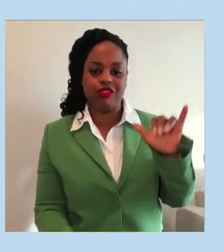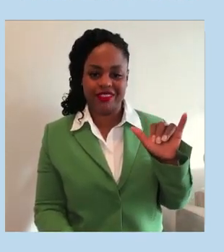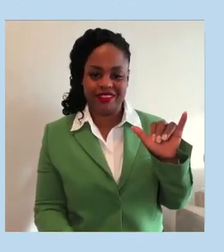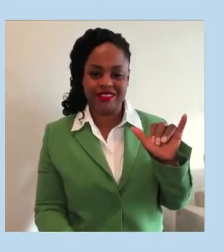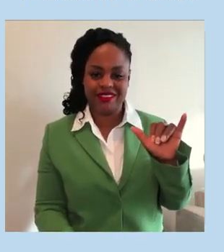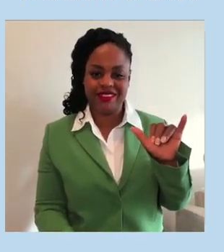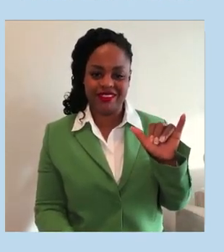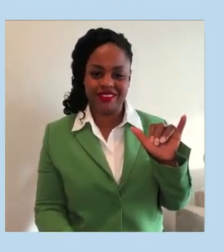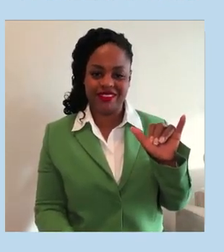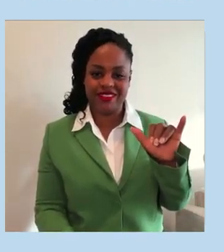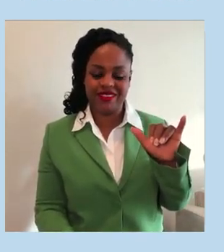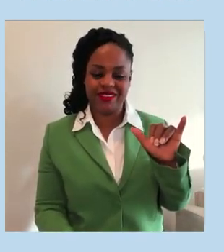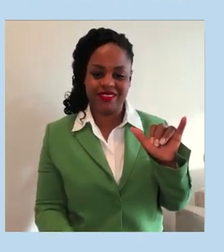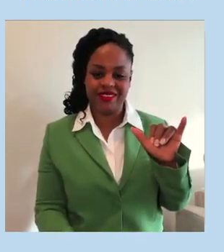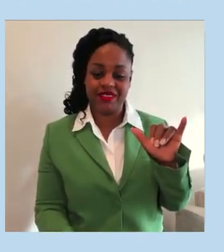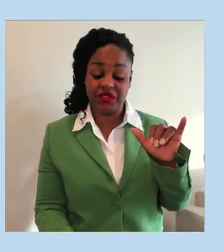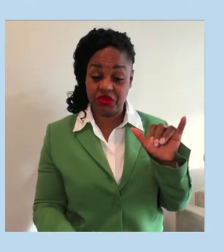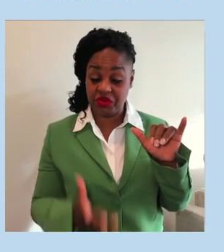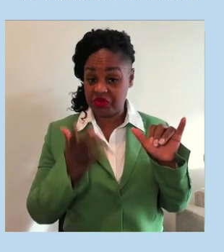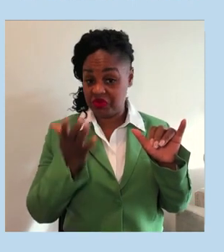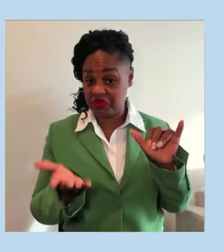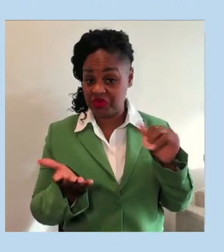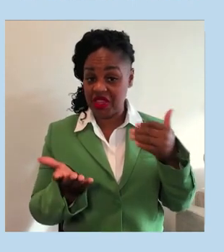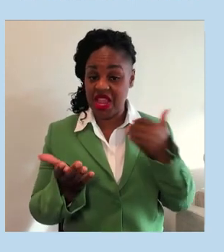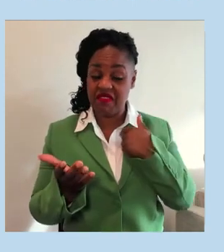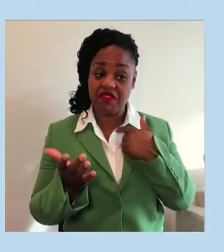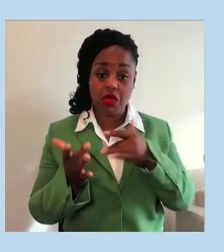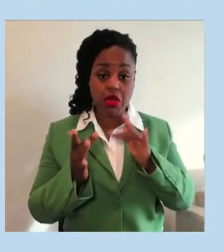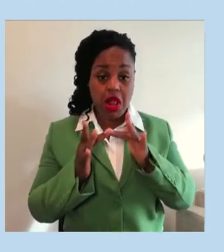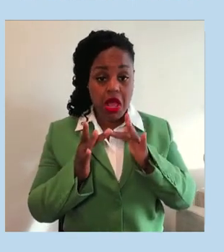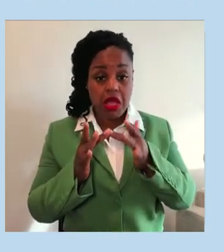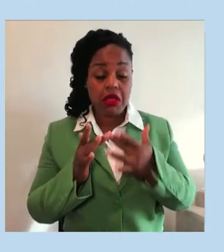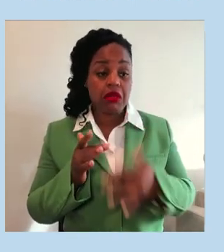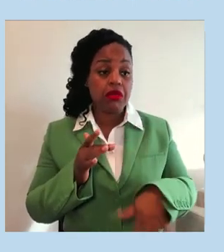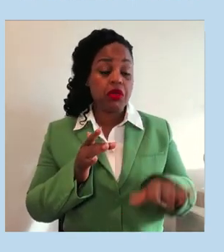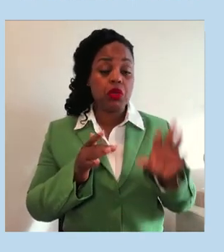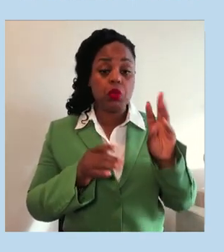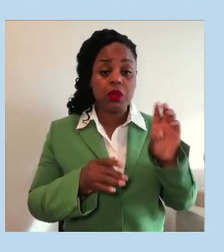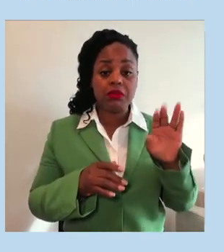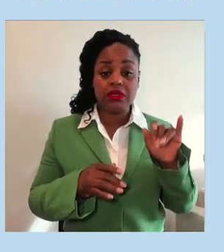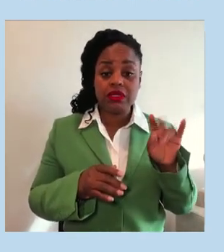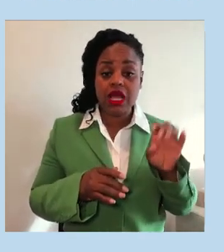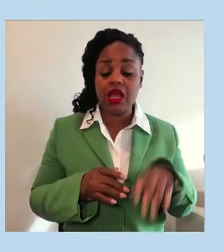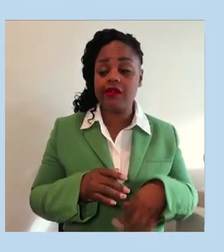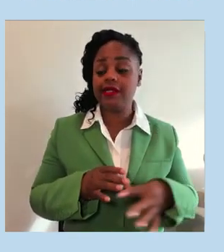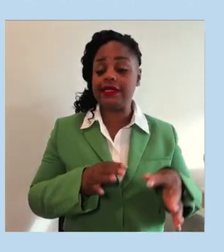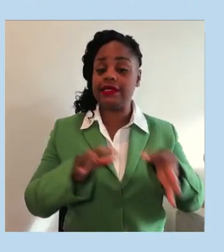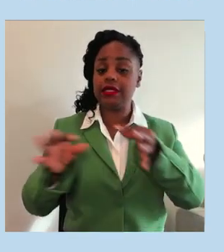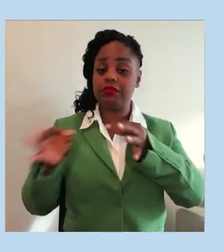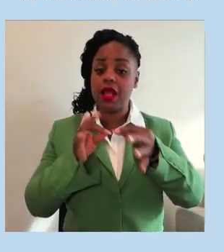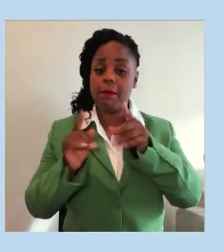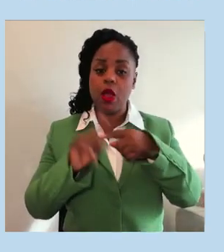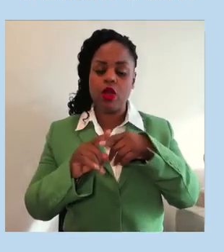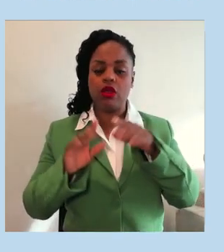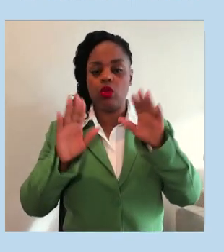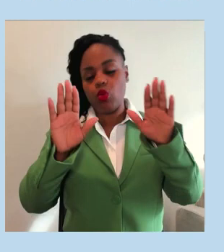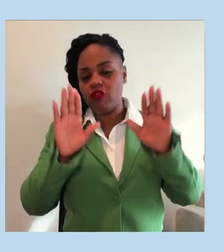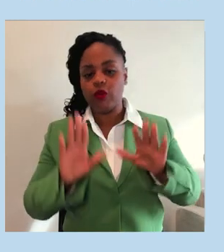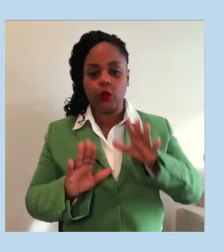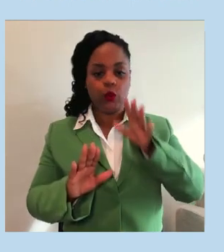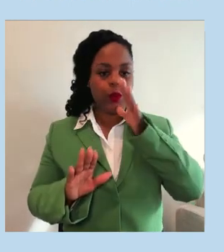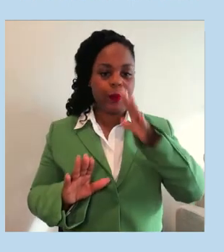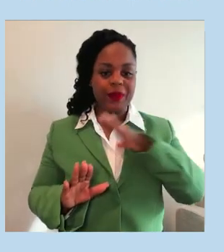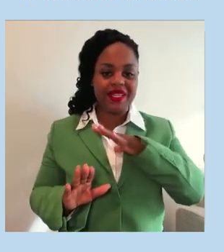are women, specifically minority women, that have done and are still doing amazing things. Women like Ida B. Wells,